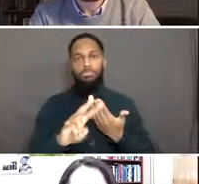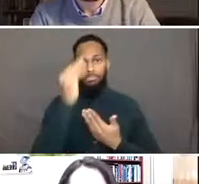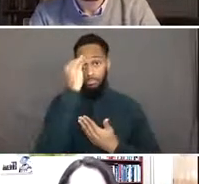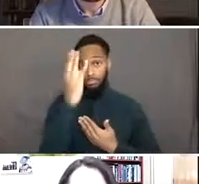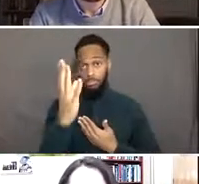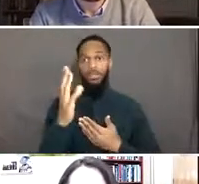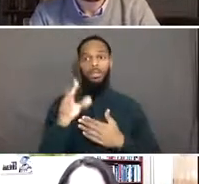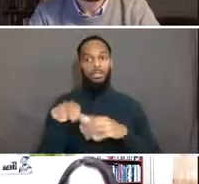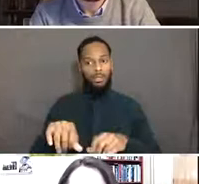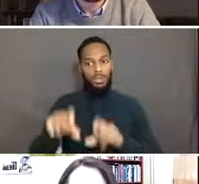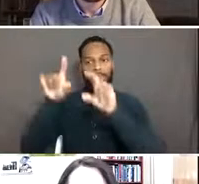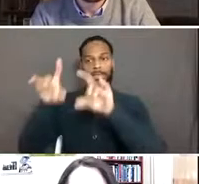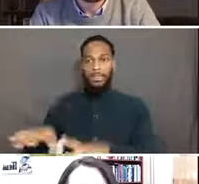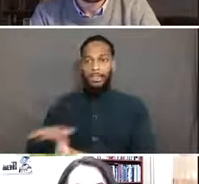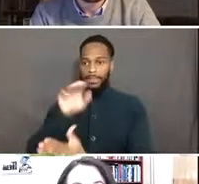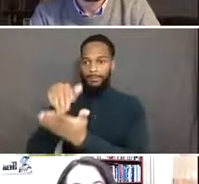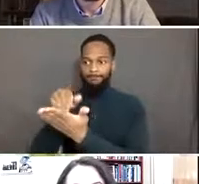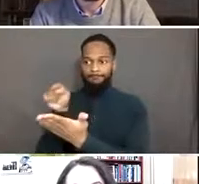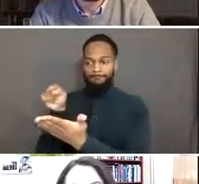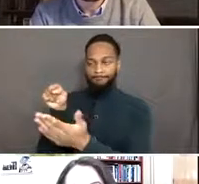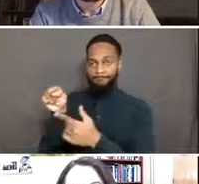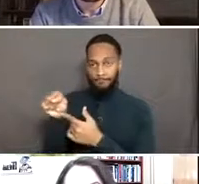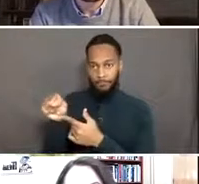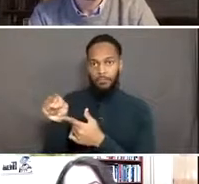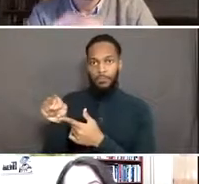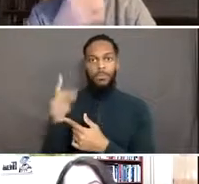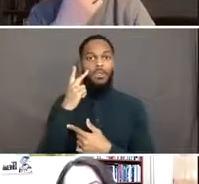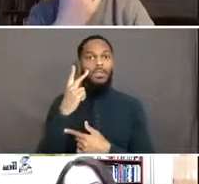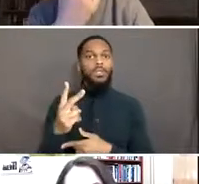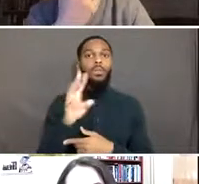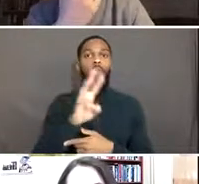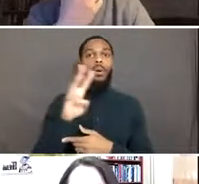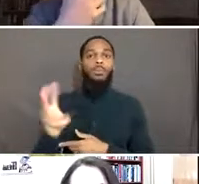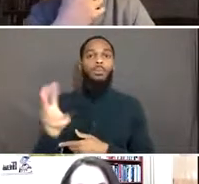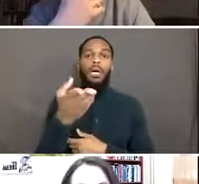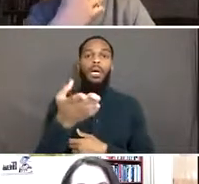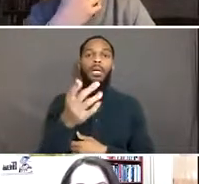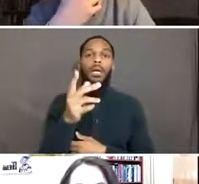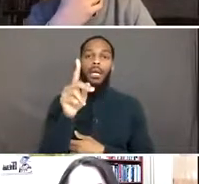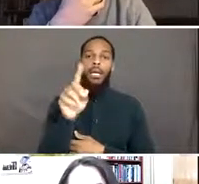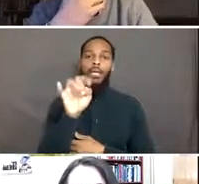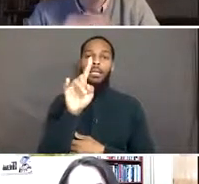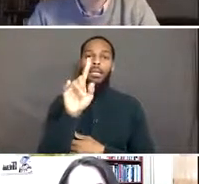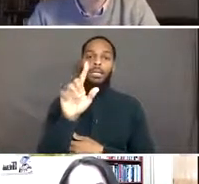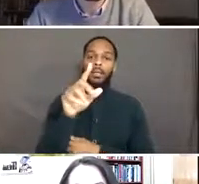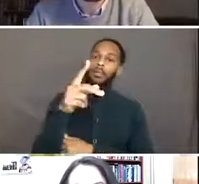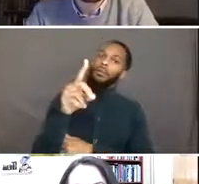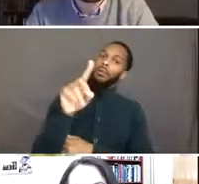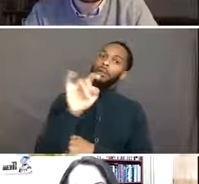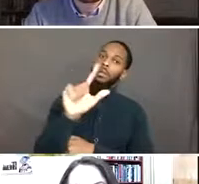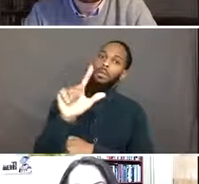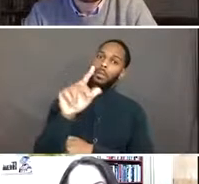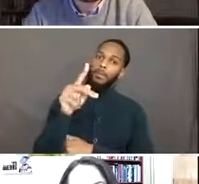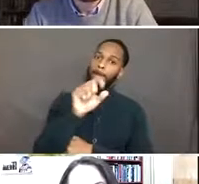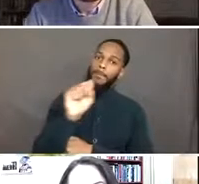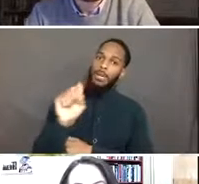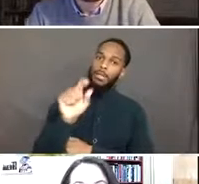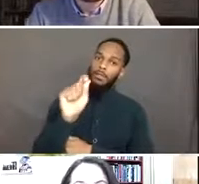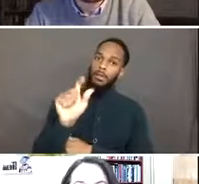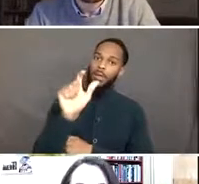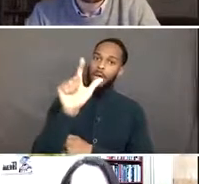COVID-19 test. There's that website, dailypath.lausd, that you can log on to and schedule that COVID-19